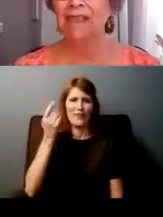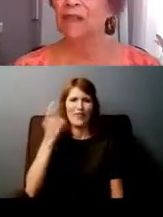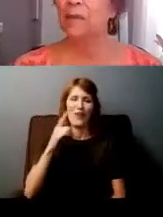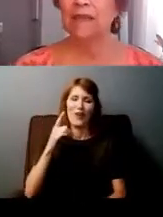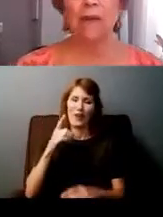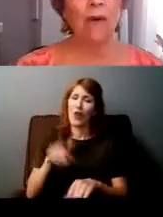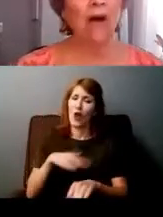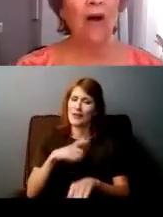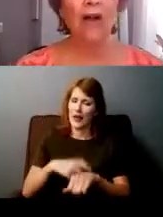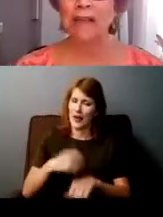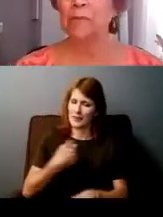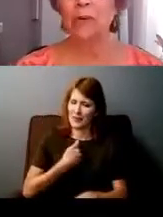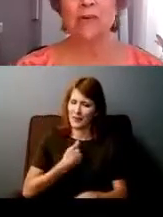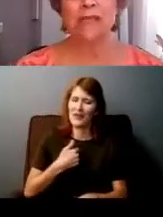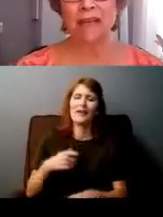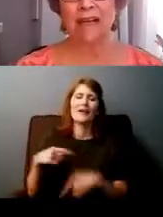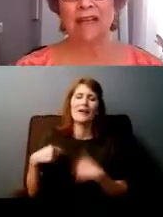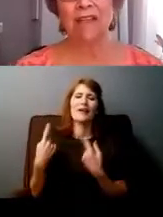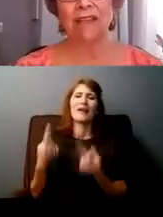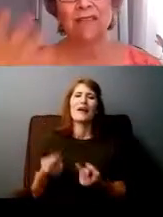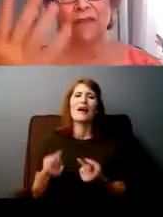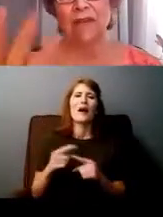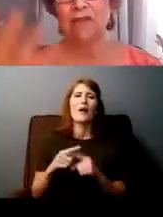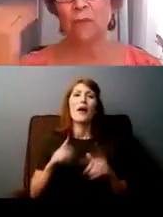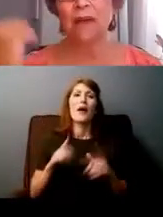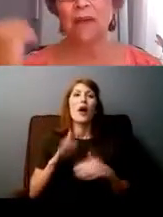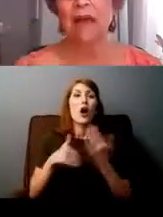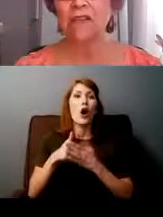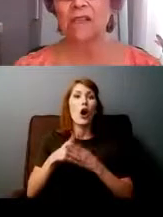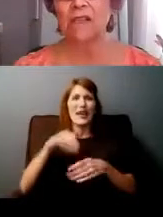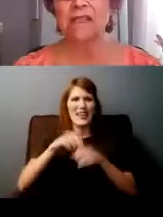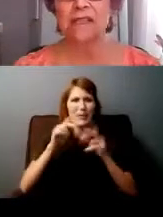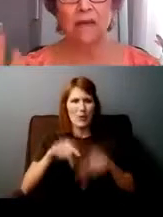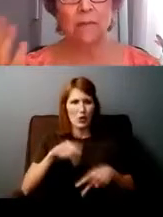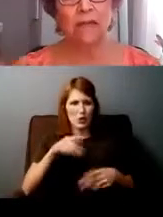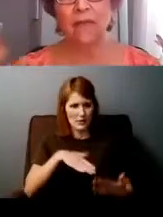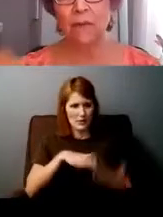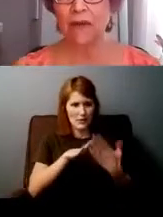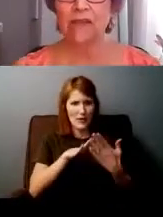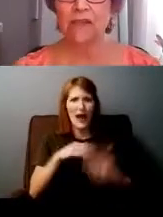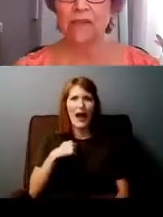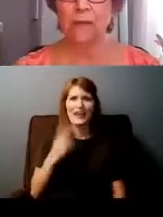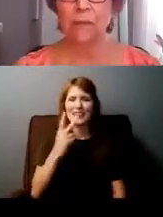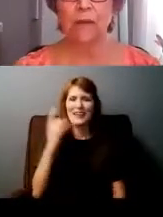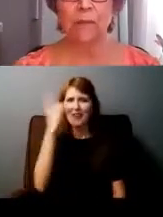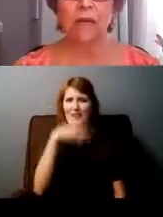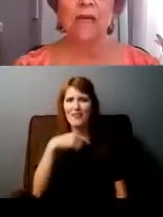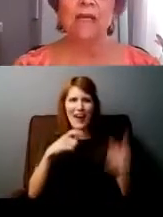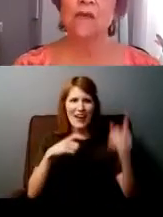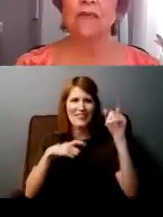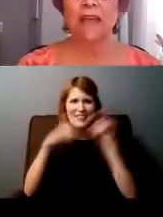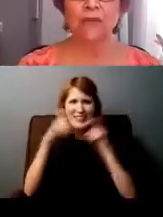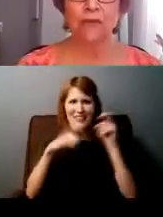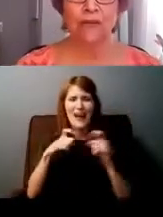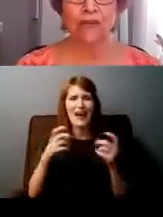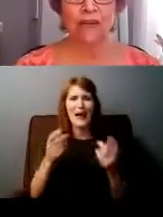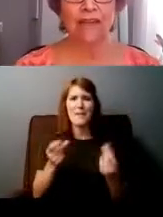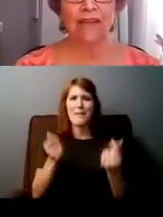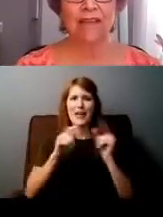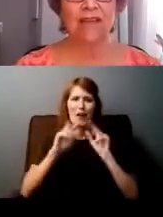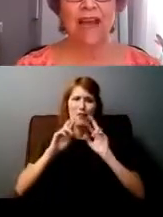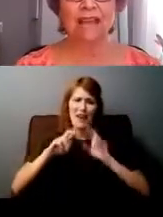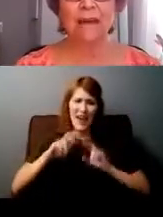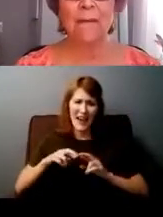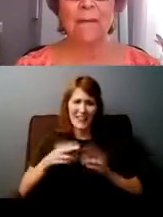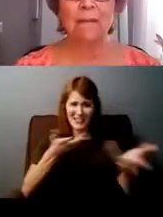time, but they were all in person and I could get facial reactions and immediate reactions from people. So thank you for sharing